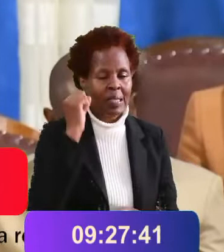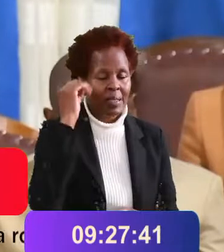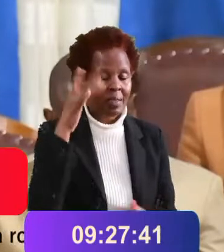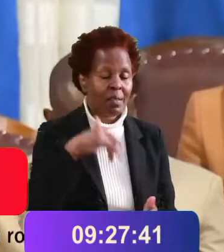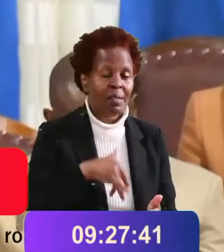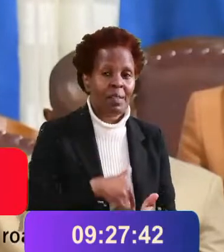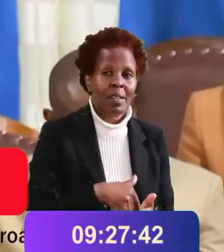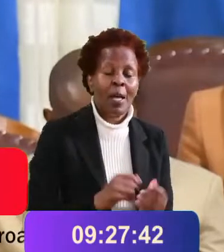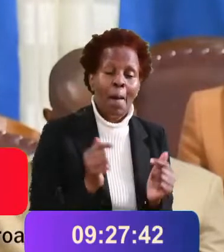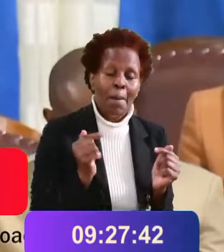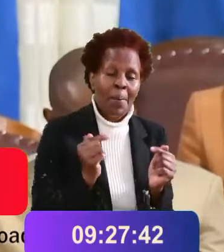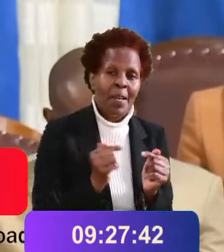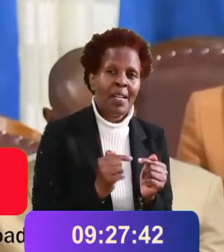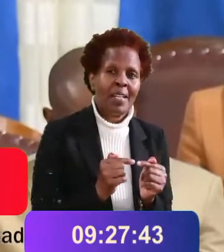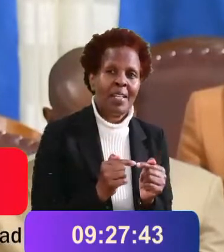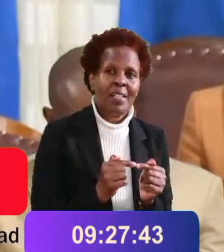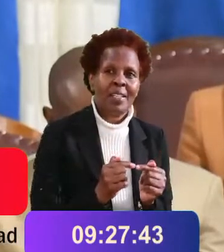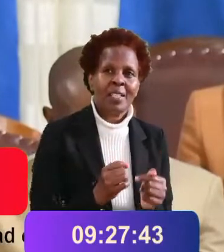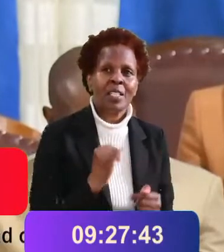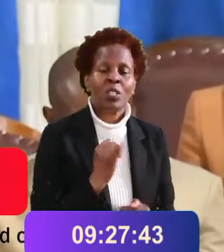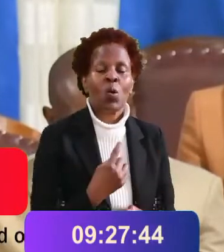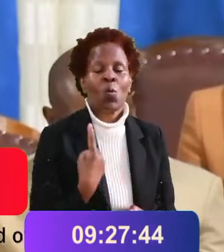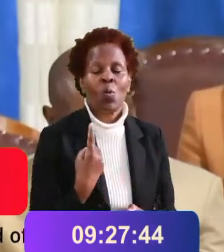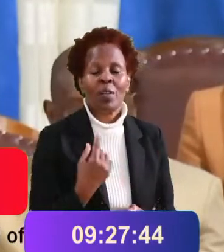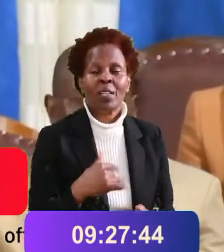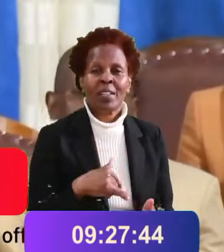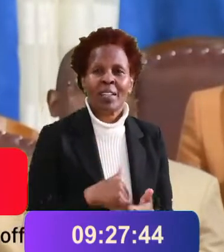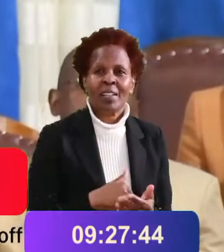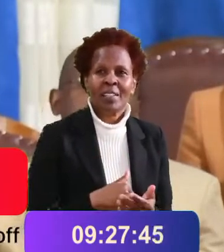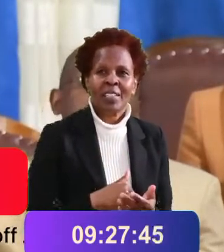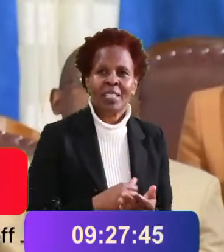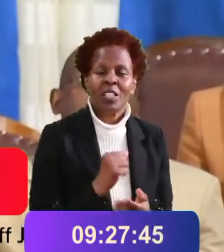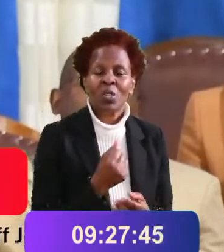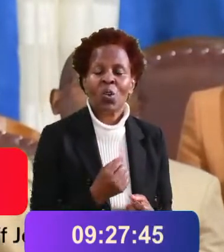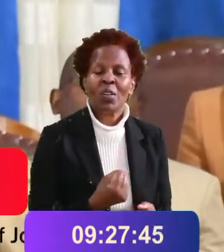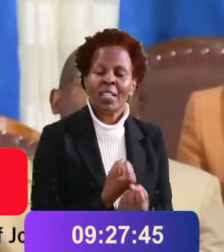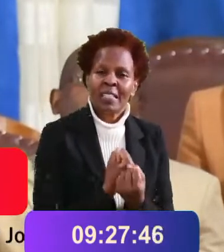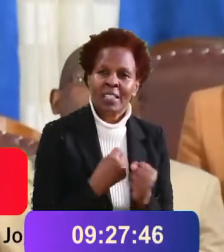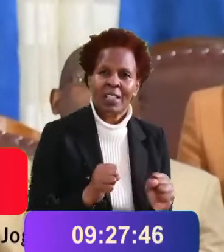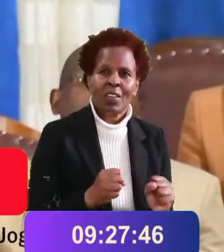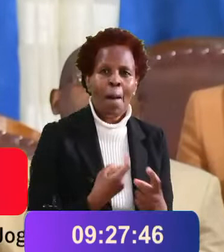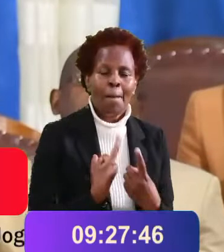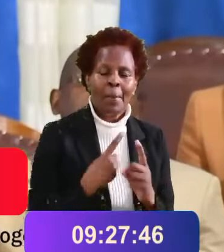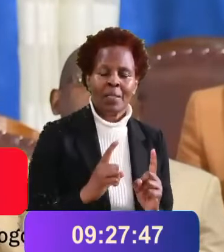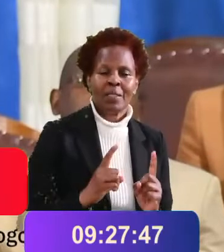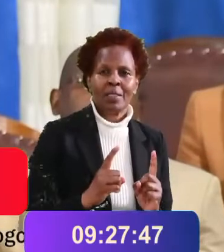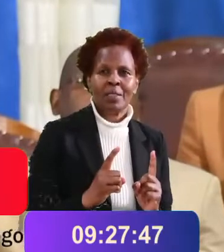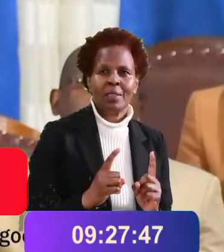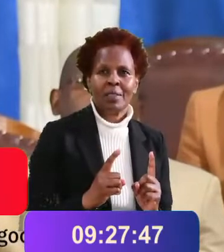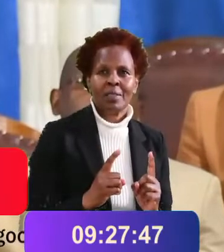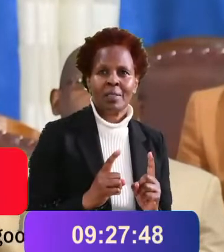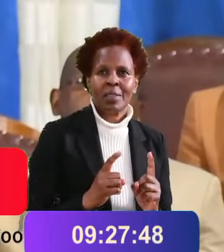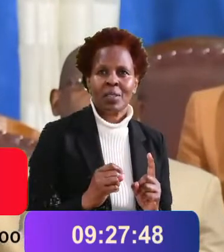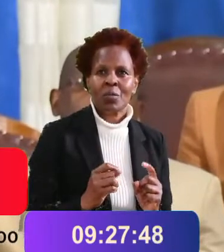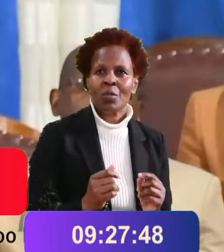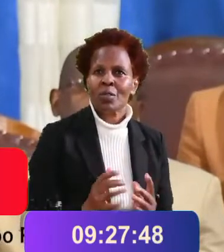that pain as one that should not be saved, but one that should be